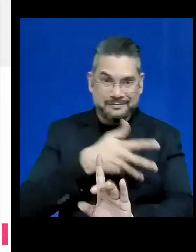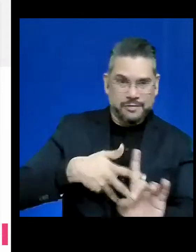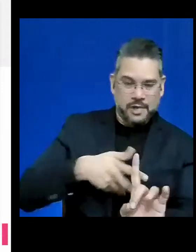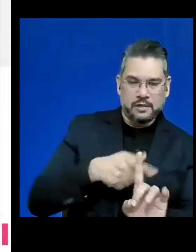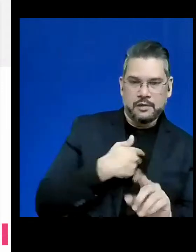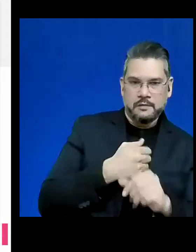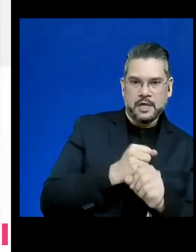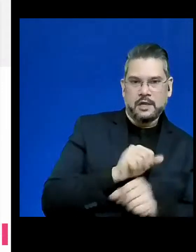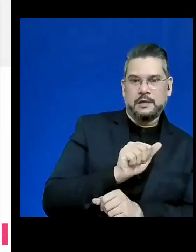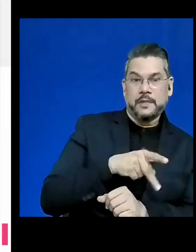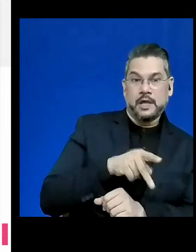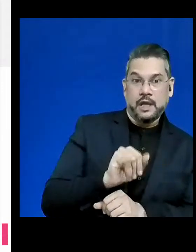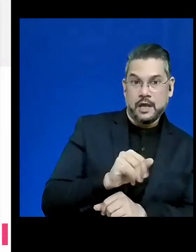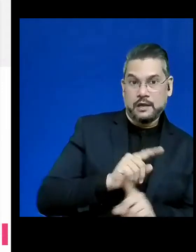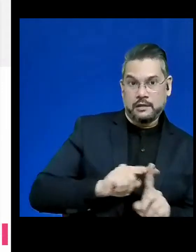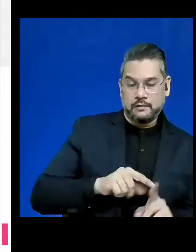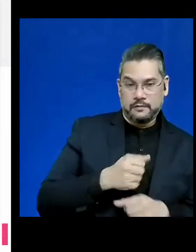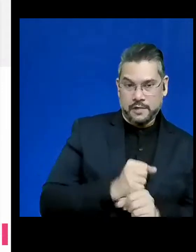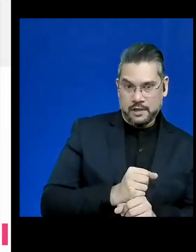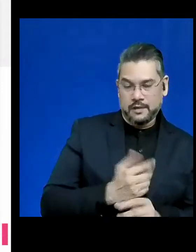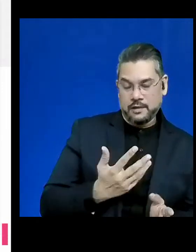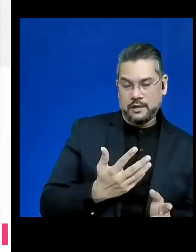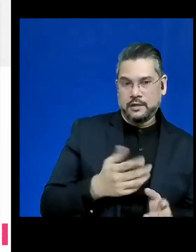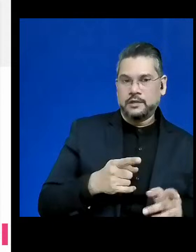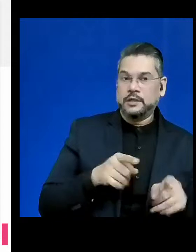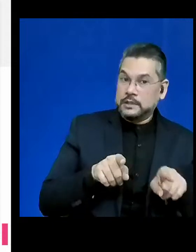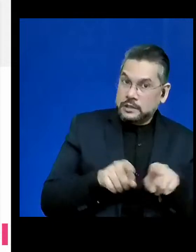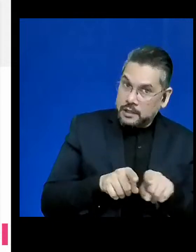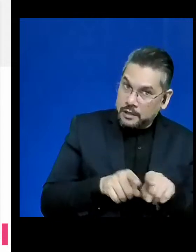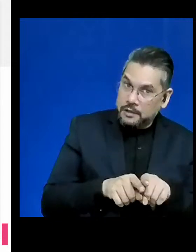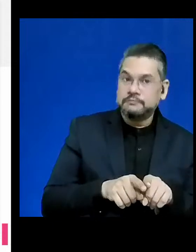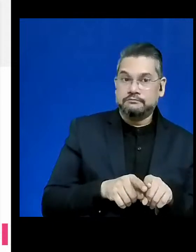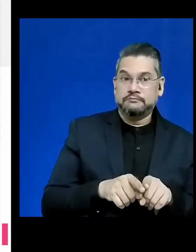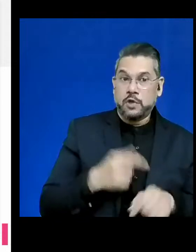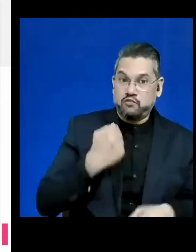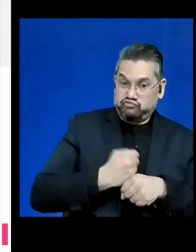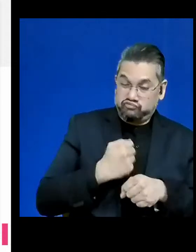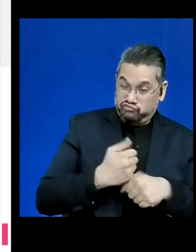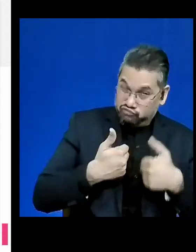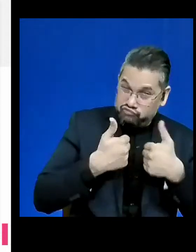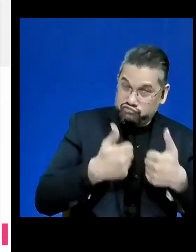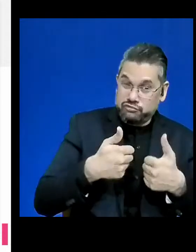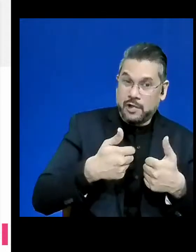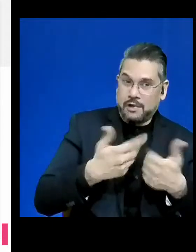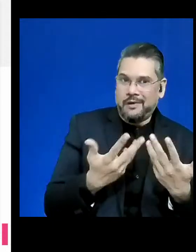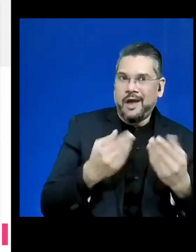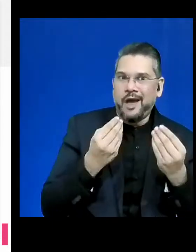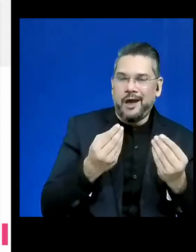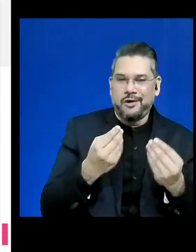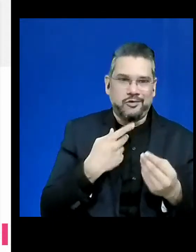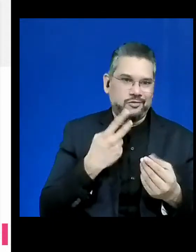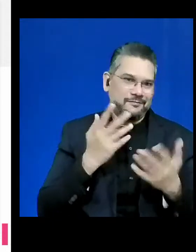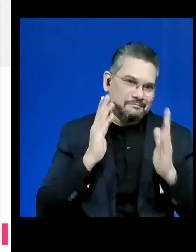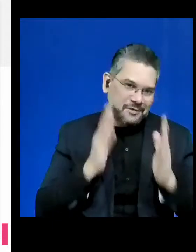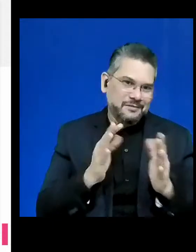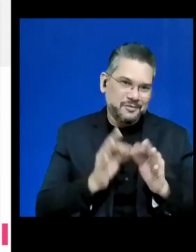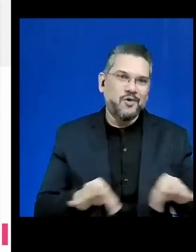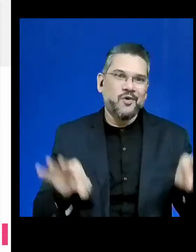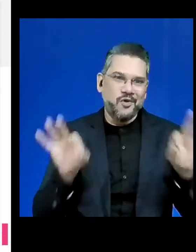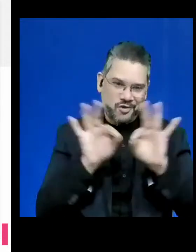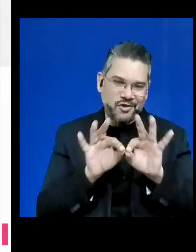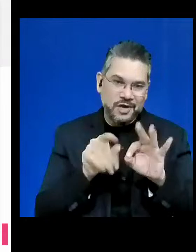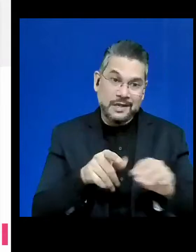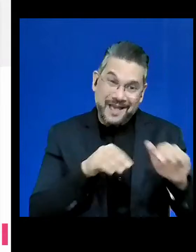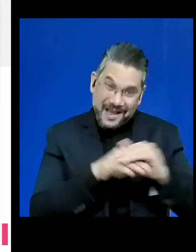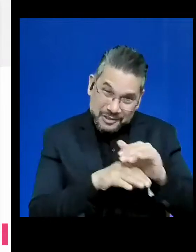That's also an important consideration. There's also performance. So this is not only important to accessibility, but